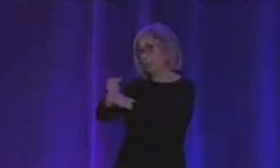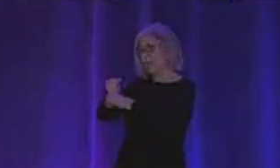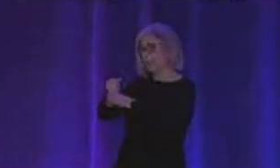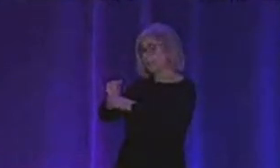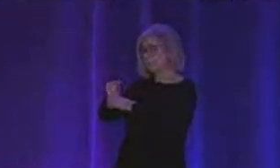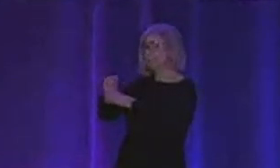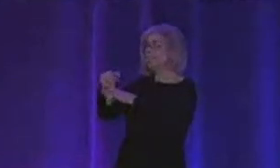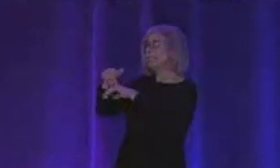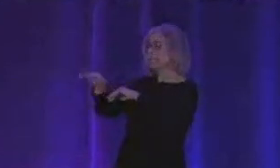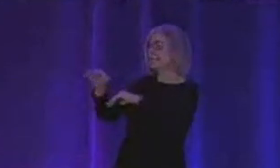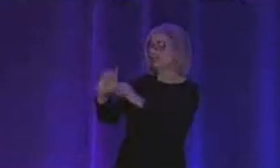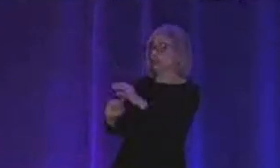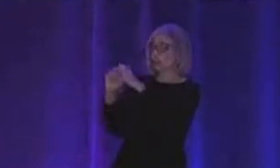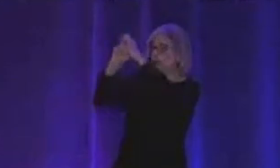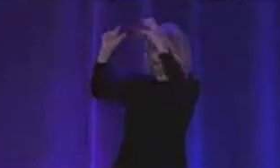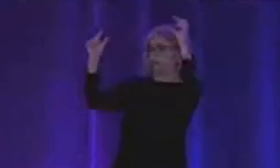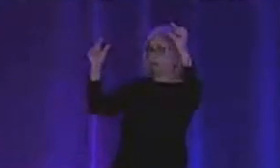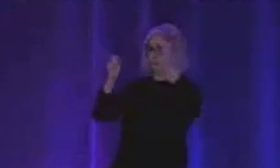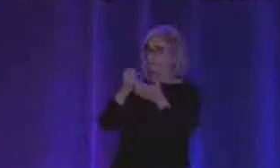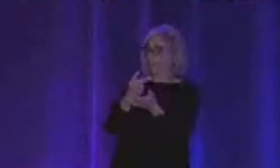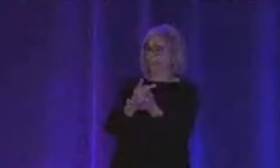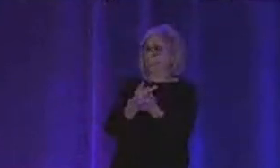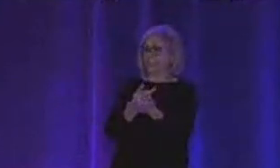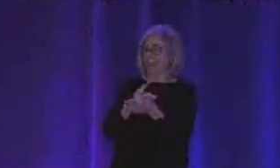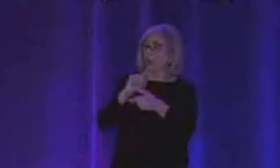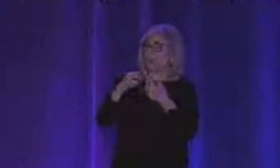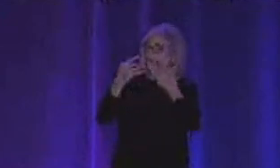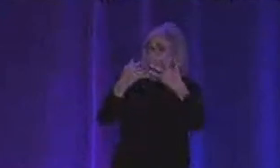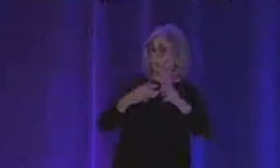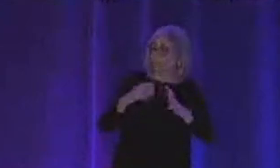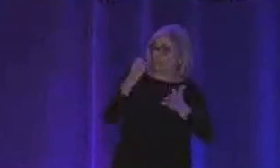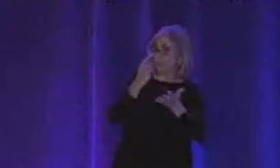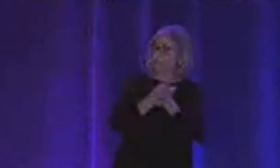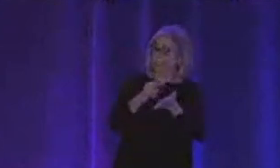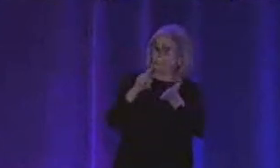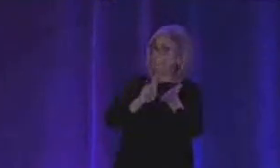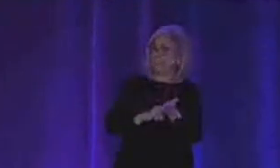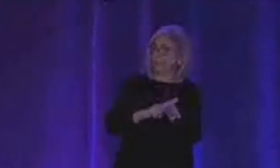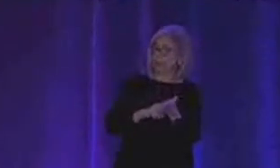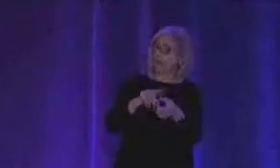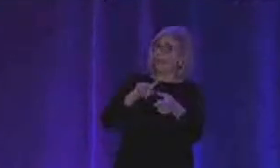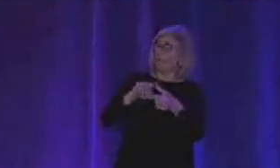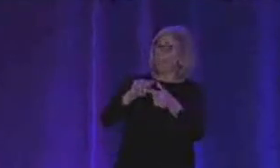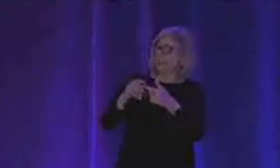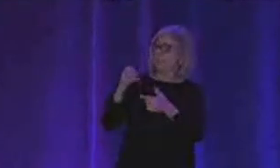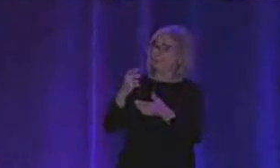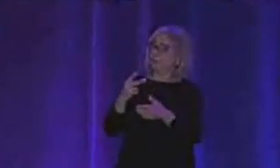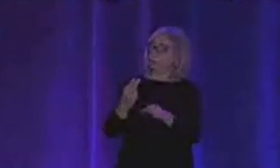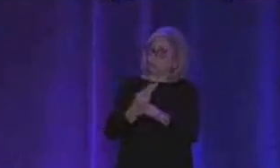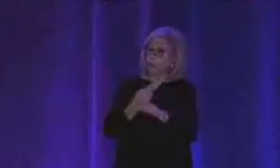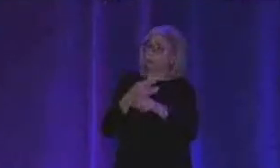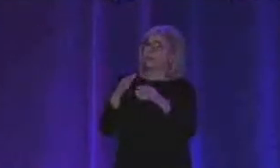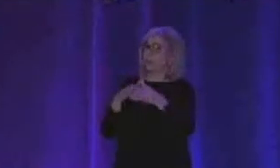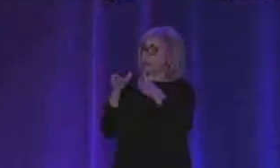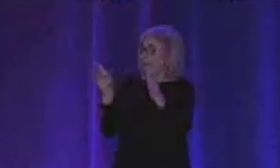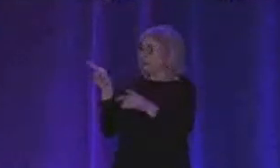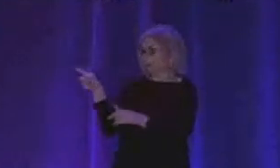to the server to be validated. And then once it's validated, the signature is then verified using the public